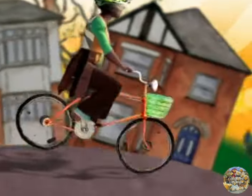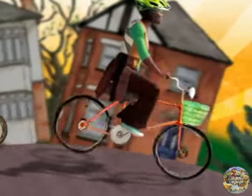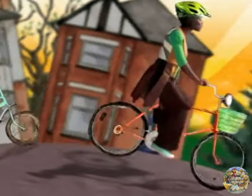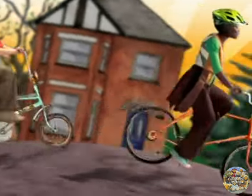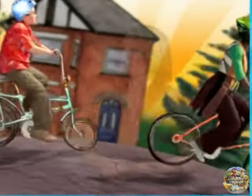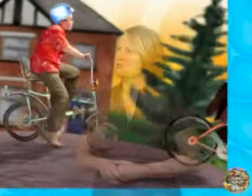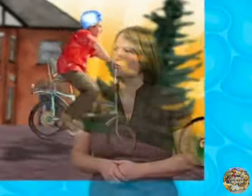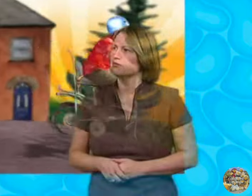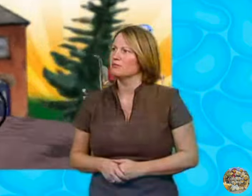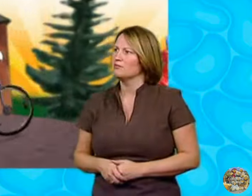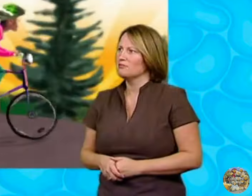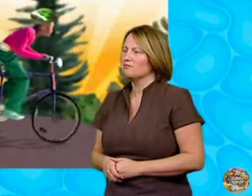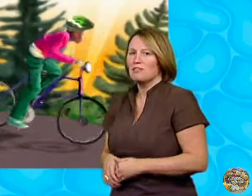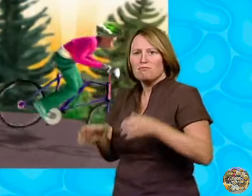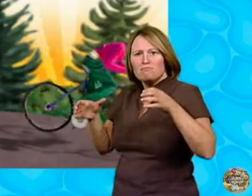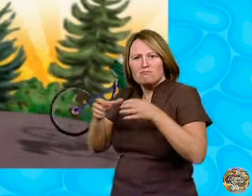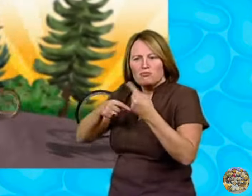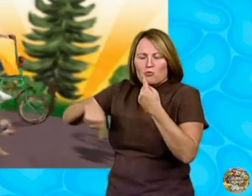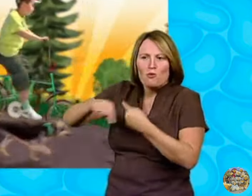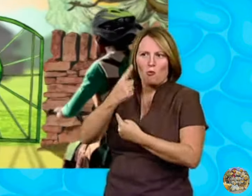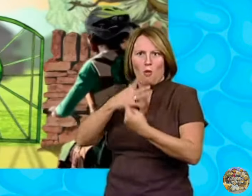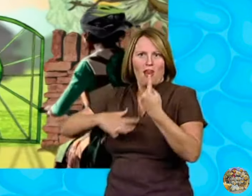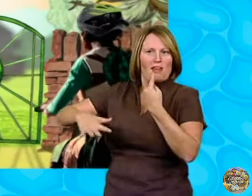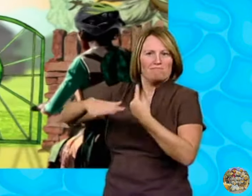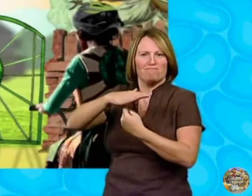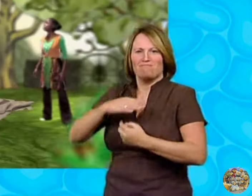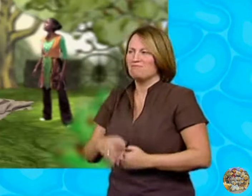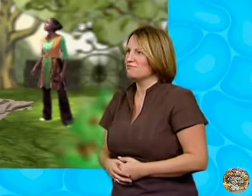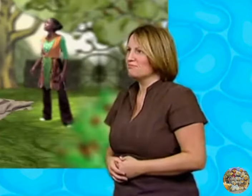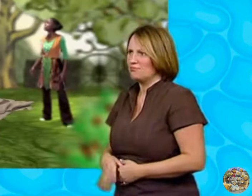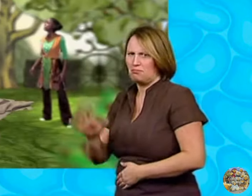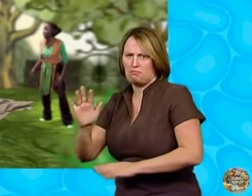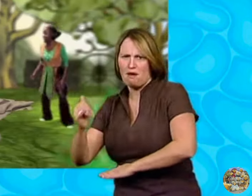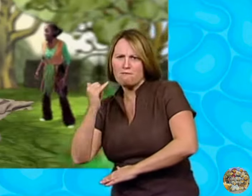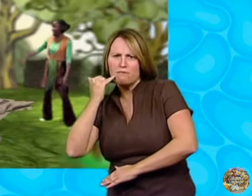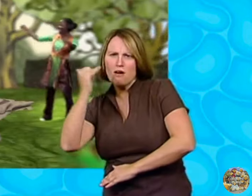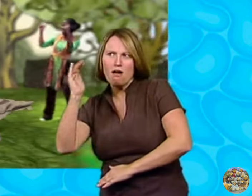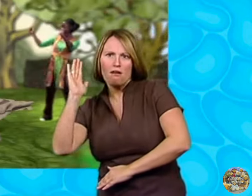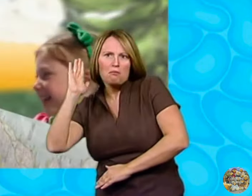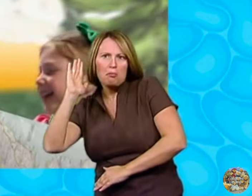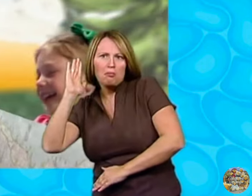Gather around one and all, you gotta answer the call.